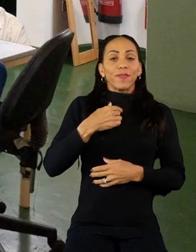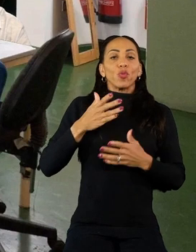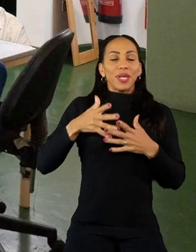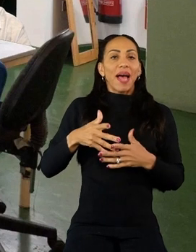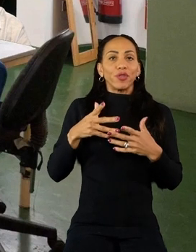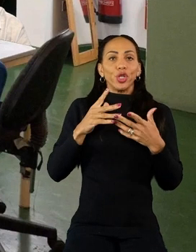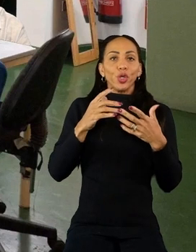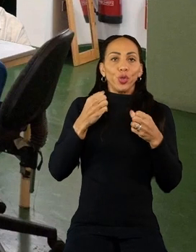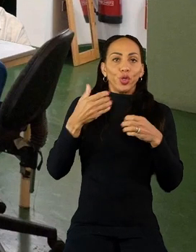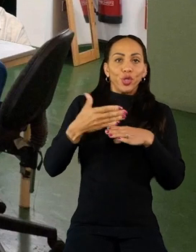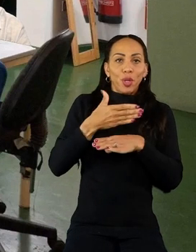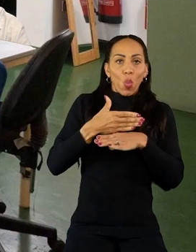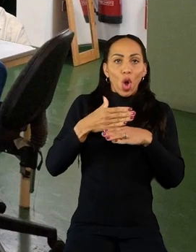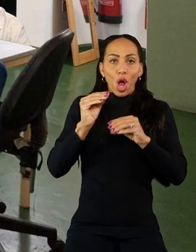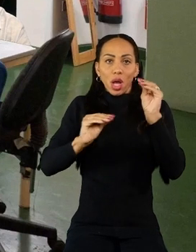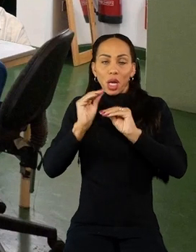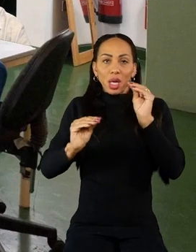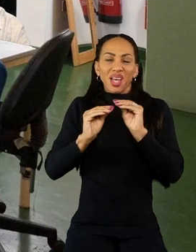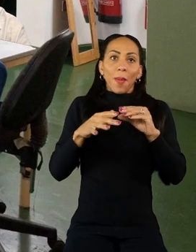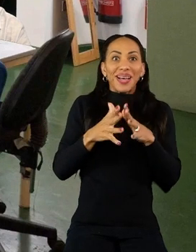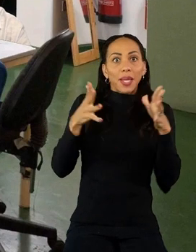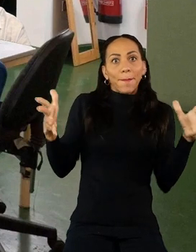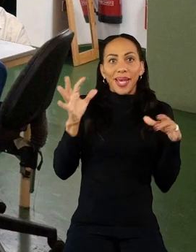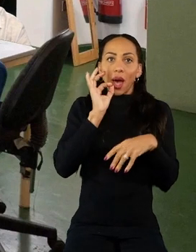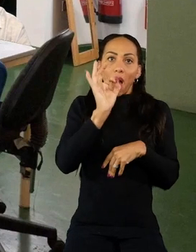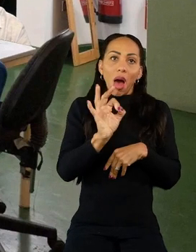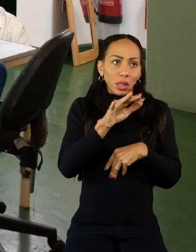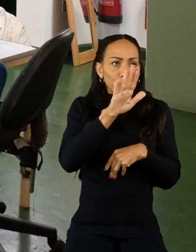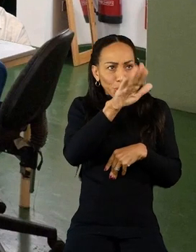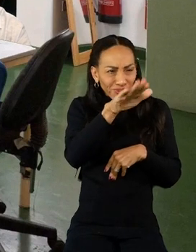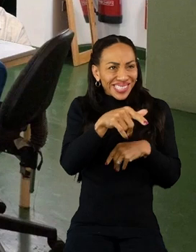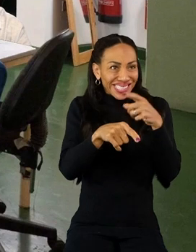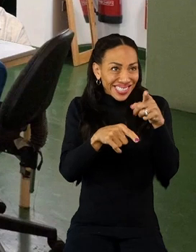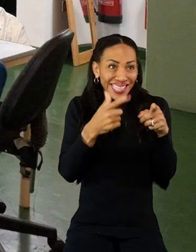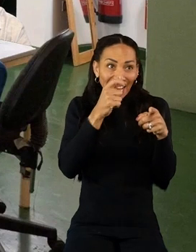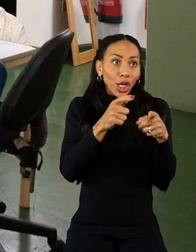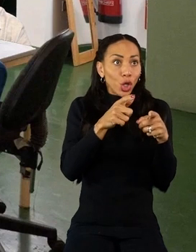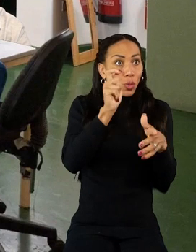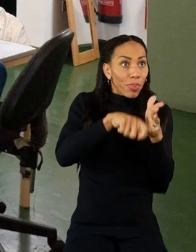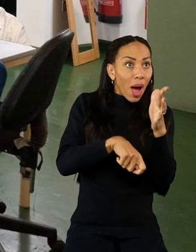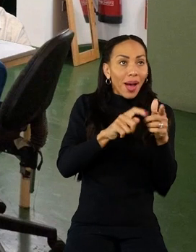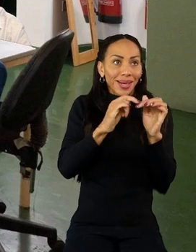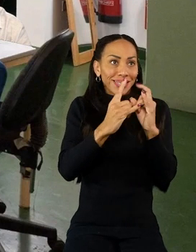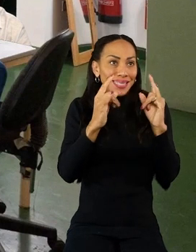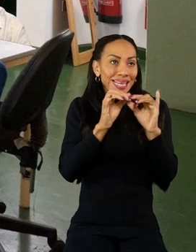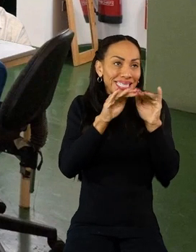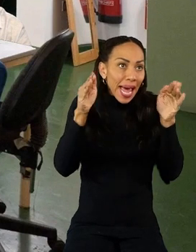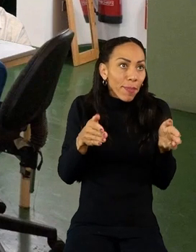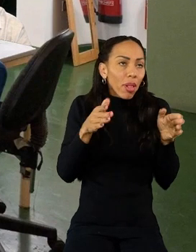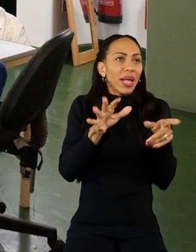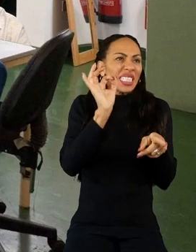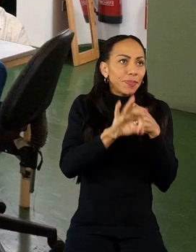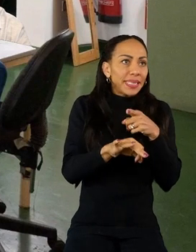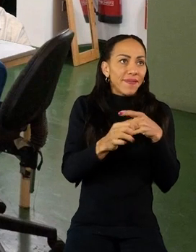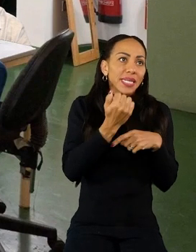background segmentation. There's some work they will have to do. But what I'm getting at is there'd be quite a big ask to say, could you find a table of a